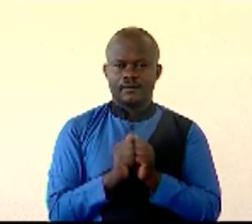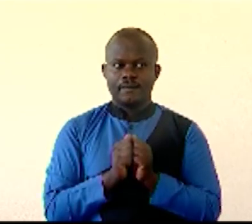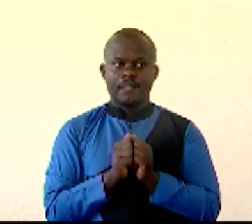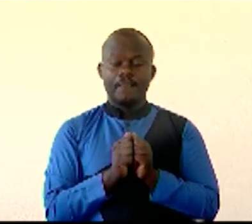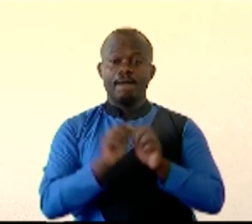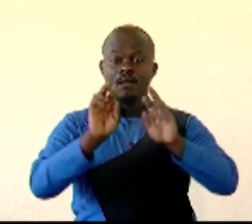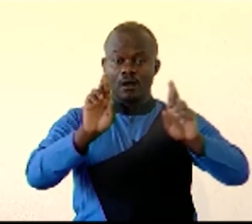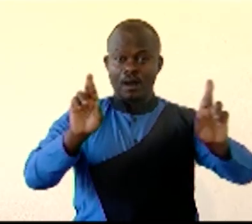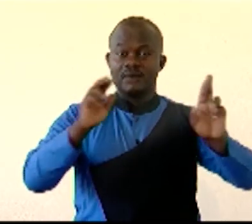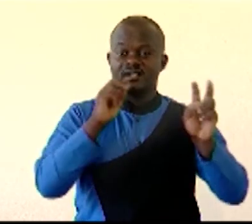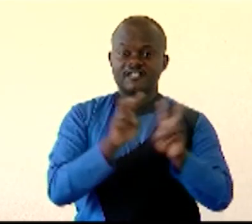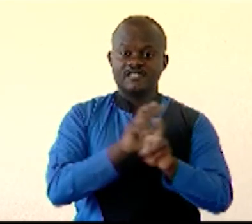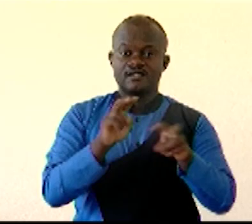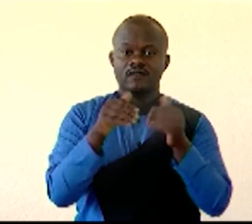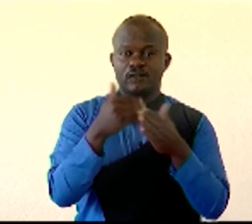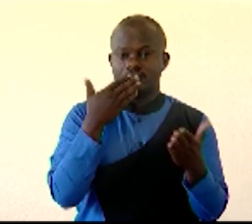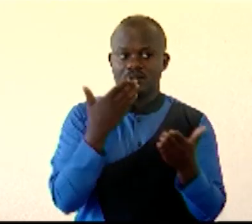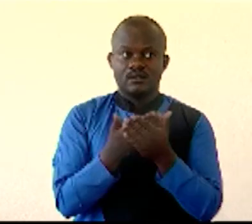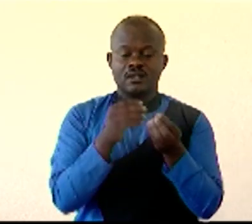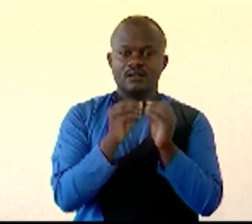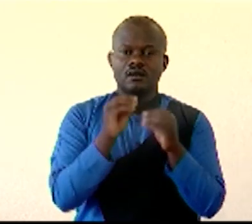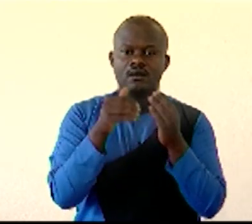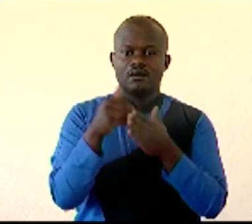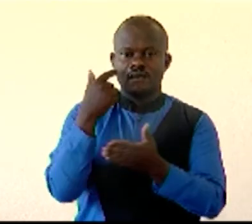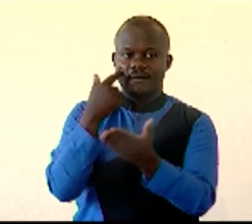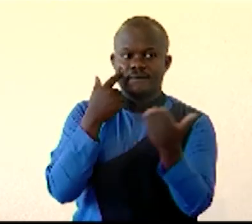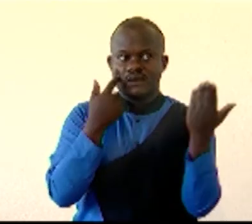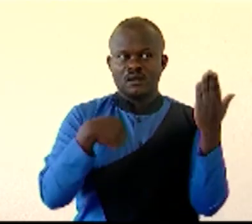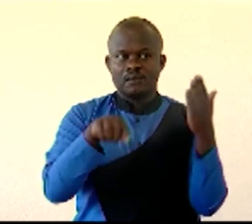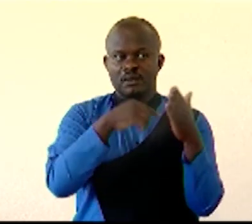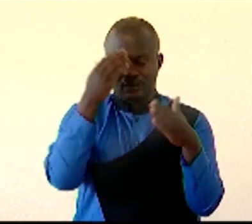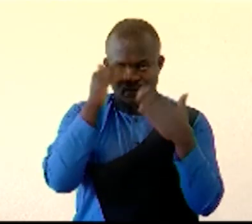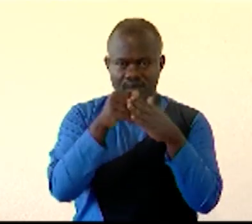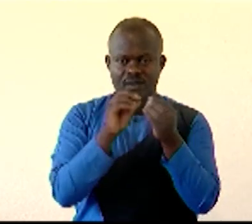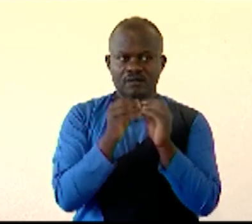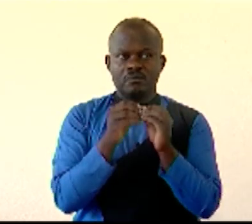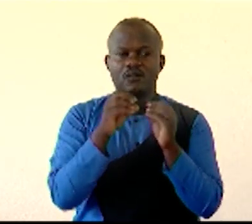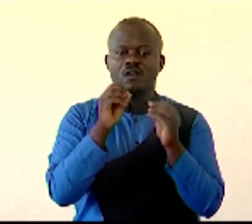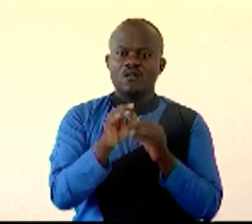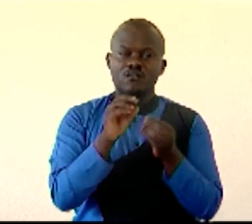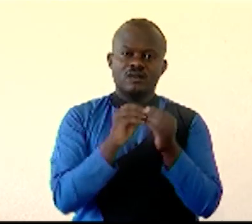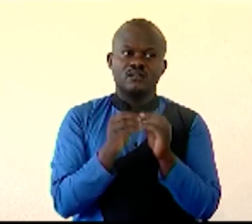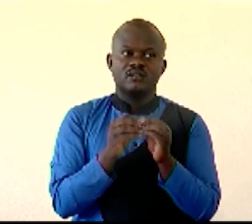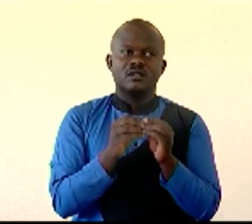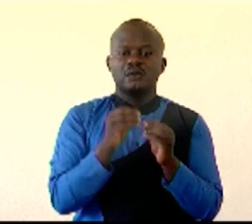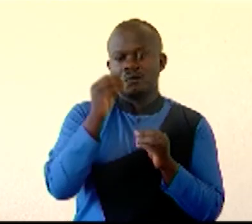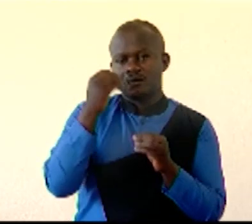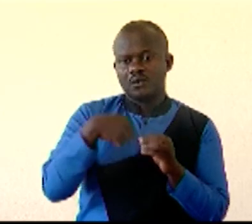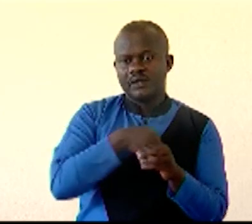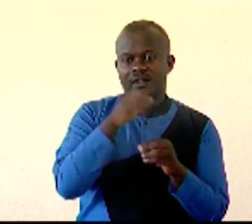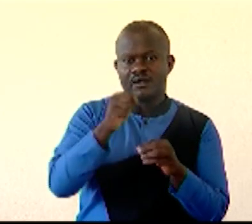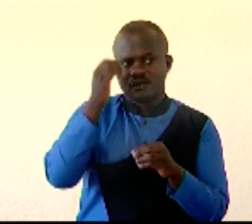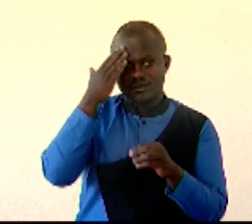I hope that is very clear. You use number of moles because with the number of moles, it's where we can know the